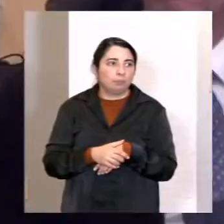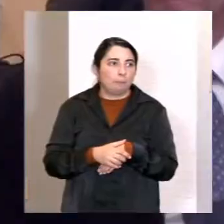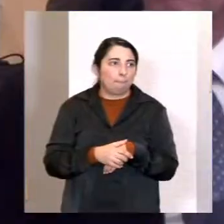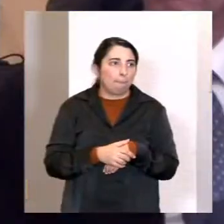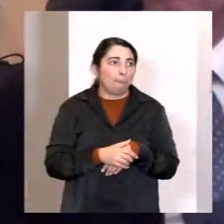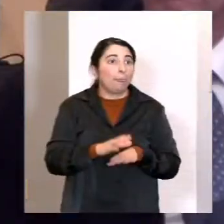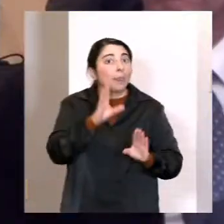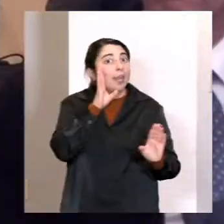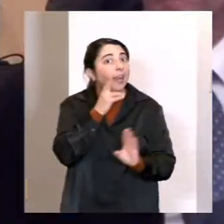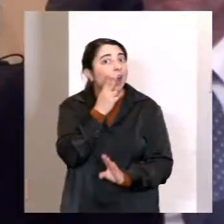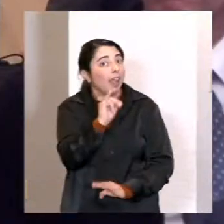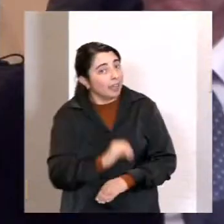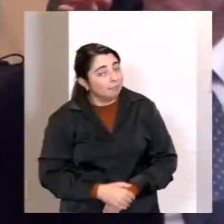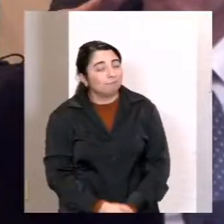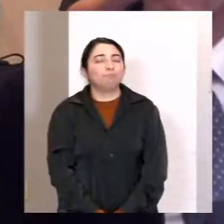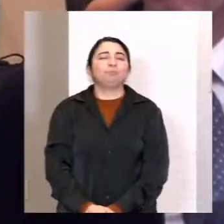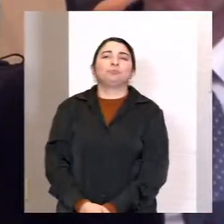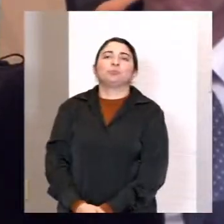Hi.